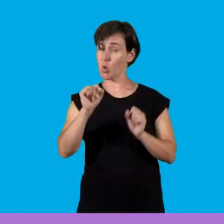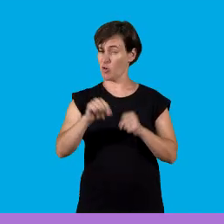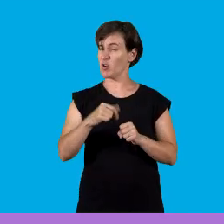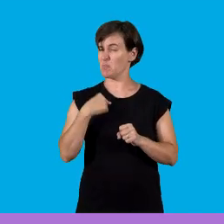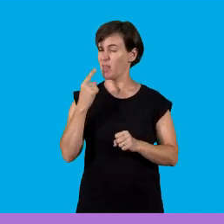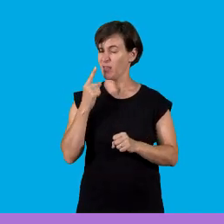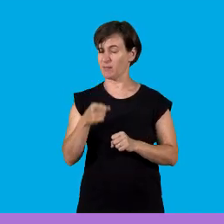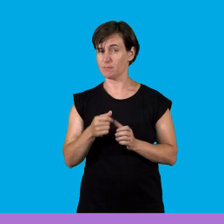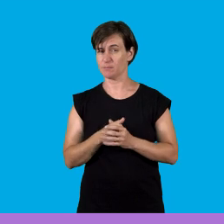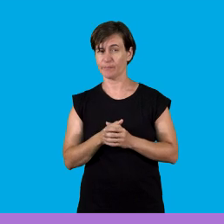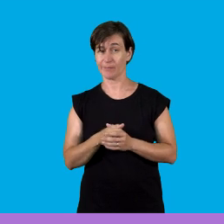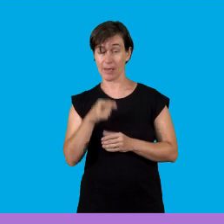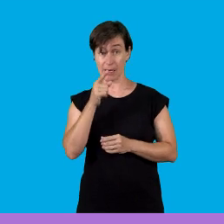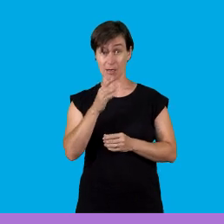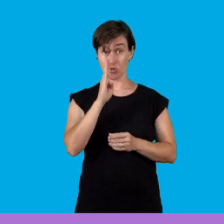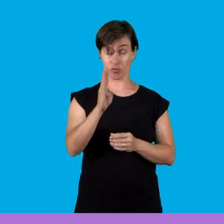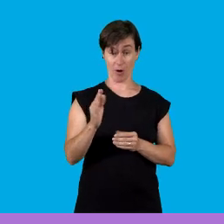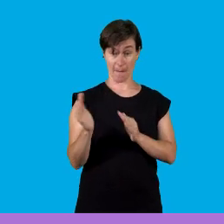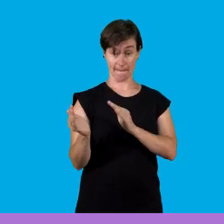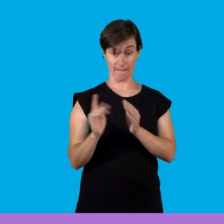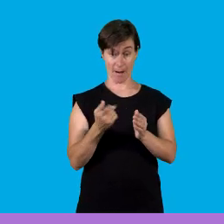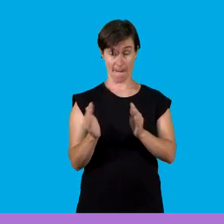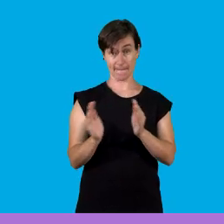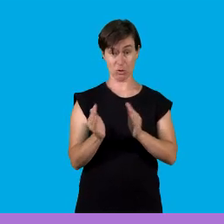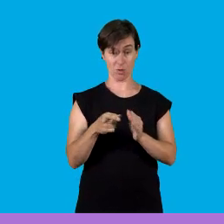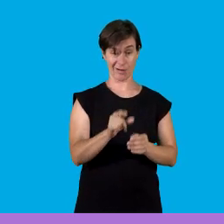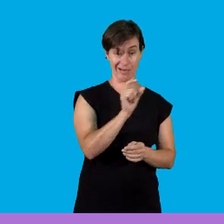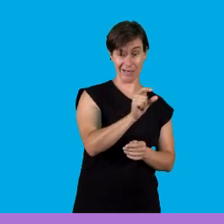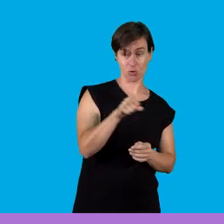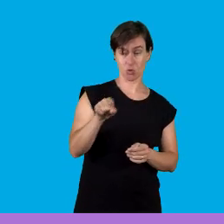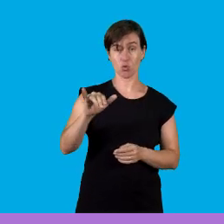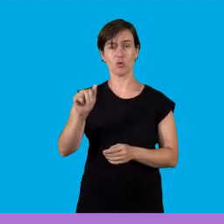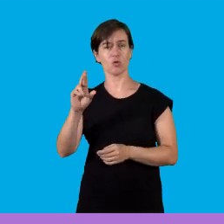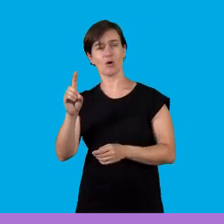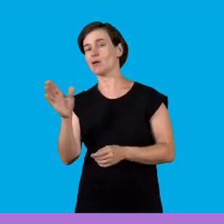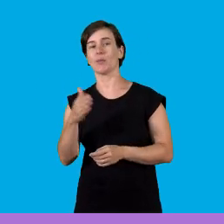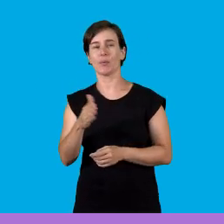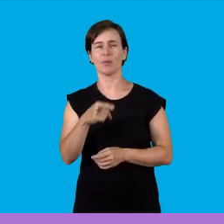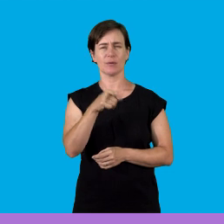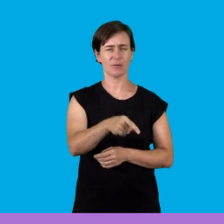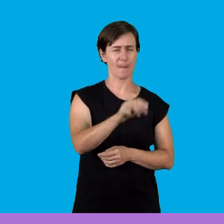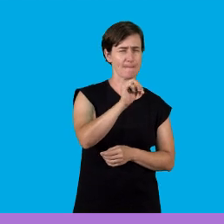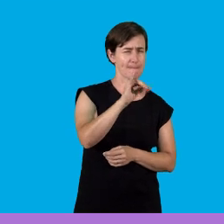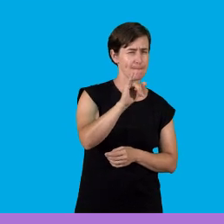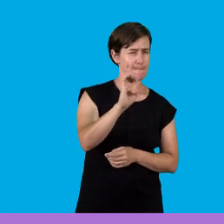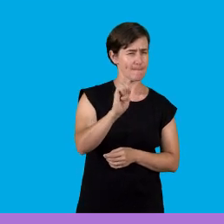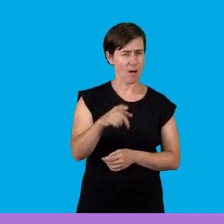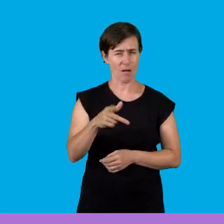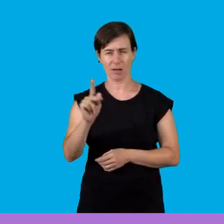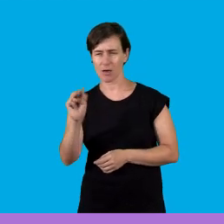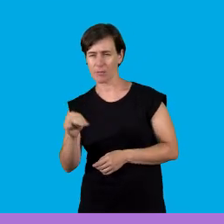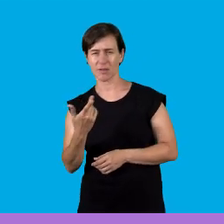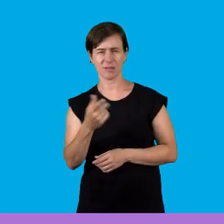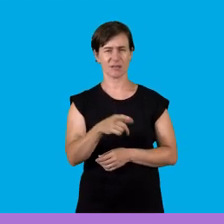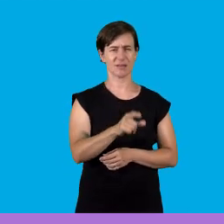you'll agree that I don't have any direct conversion between inches and yards. Can you see that's mile to kilometers, yards to meters,